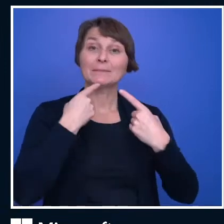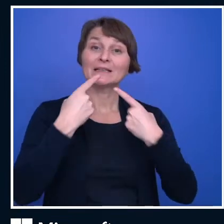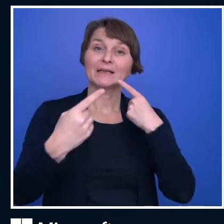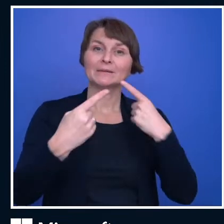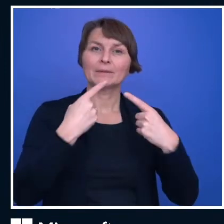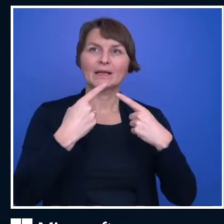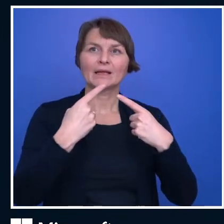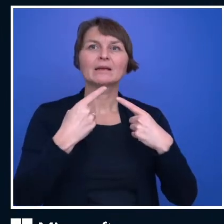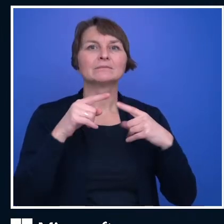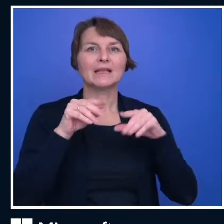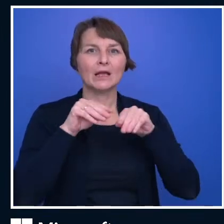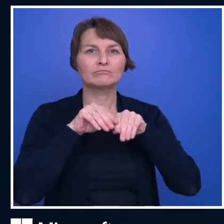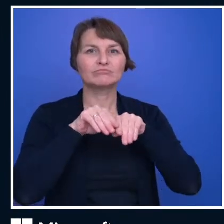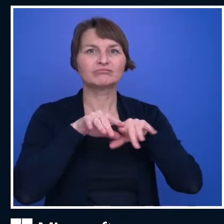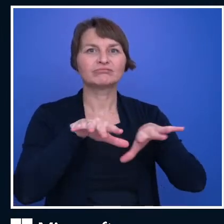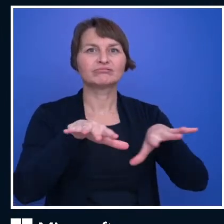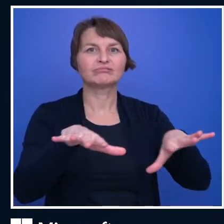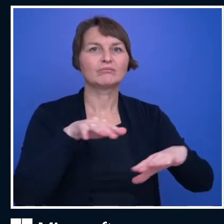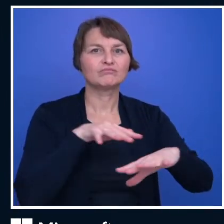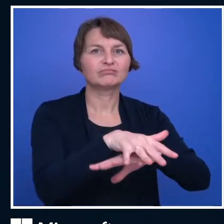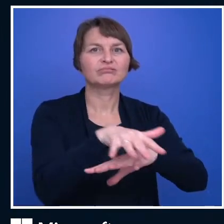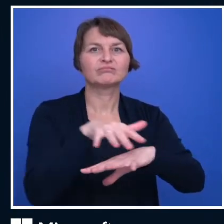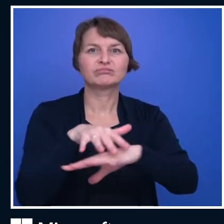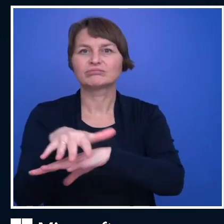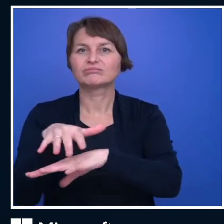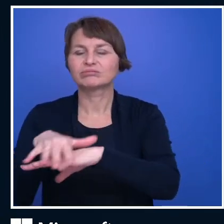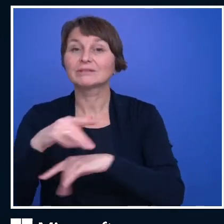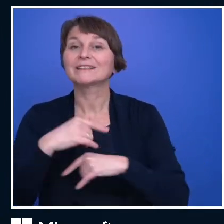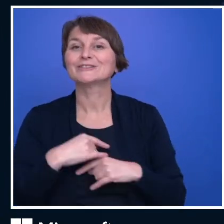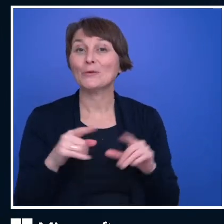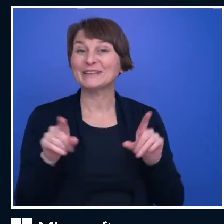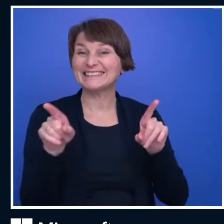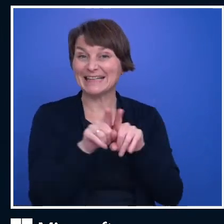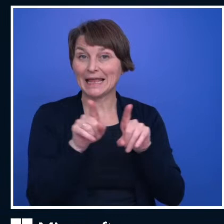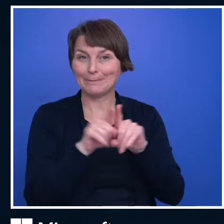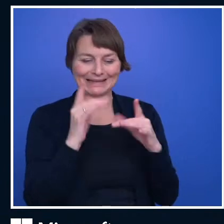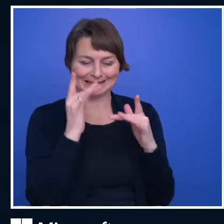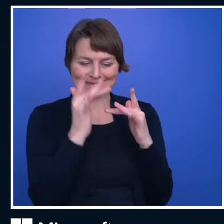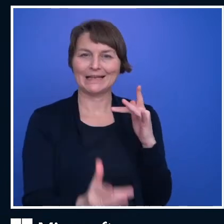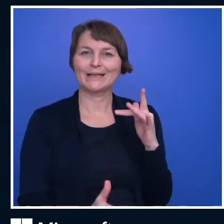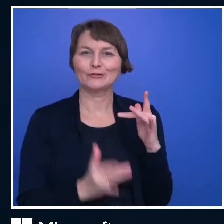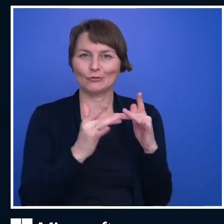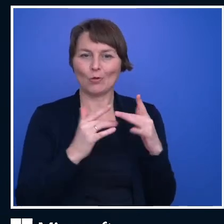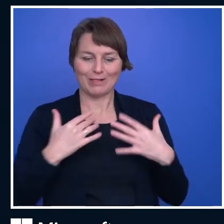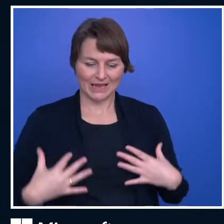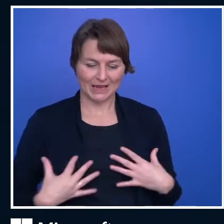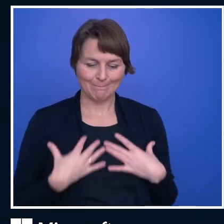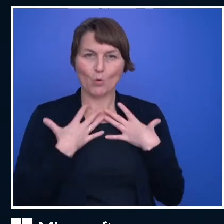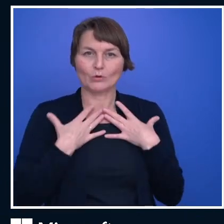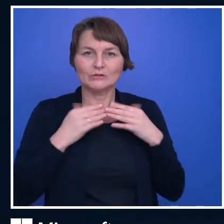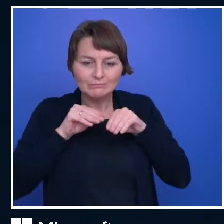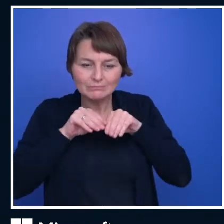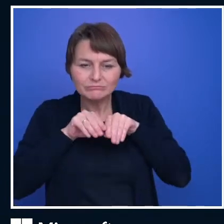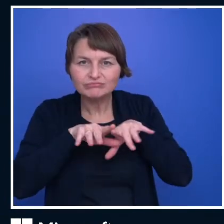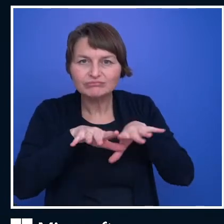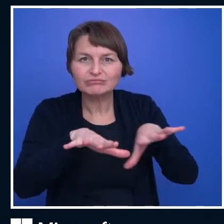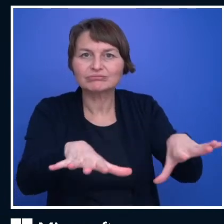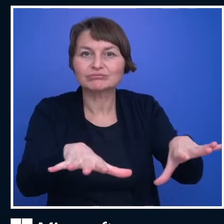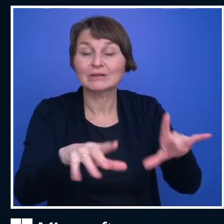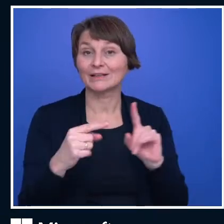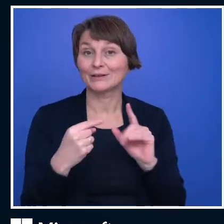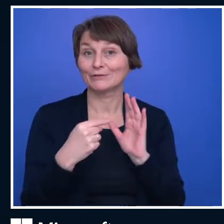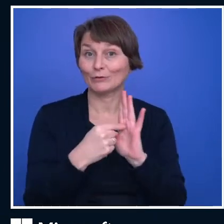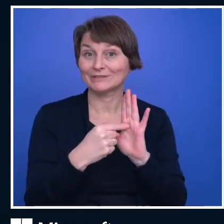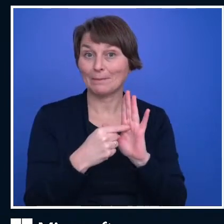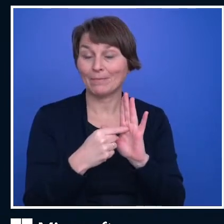digital emotional contagion is also very contagious. In a study, Facebook manipulated which posts